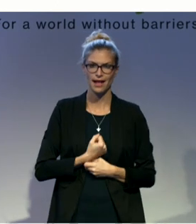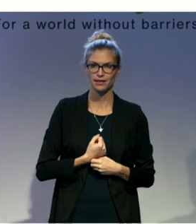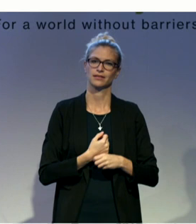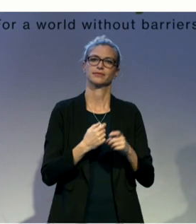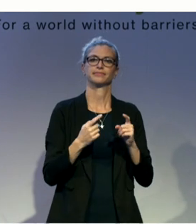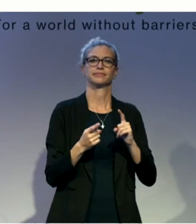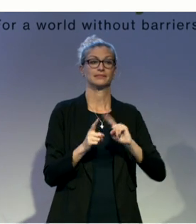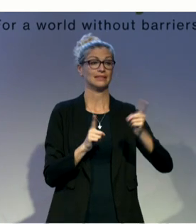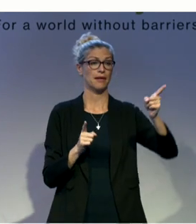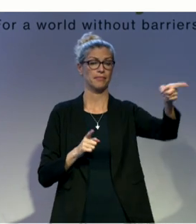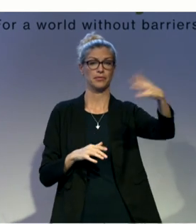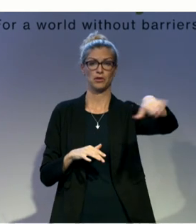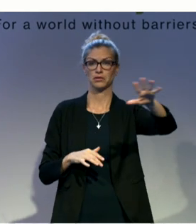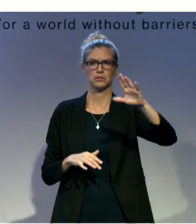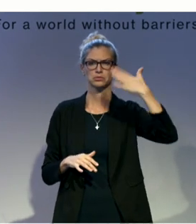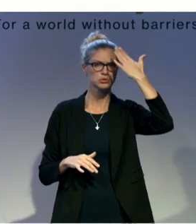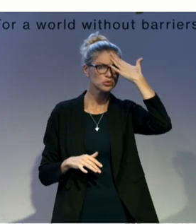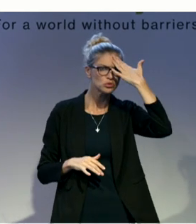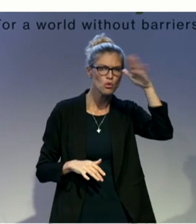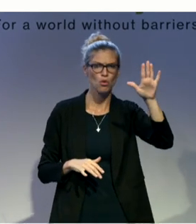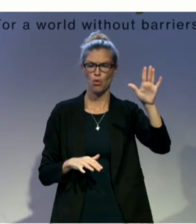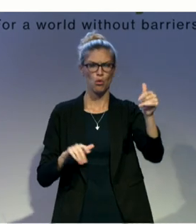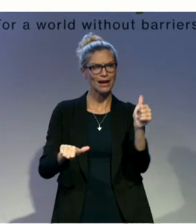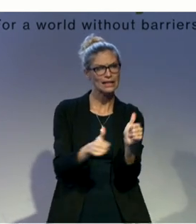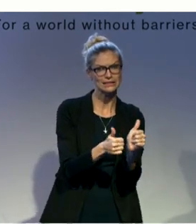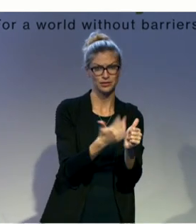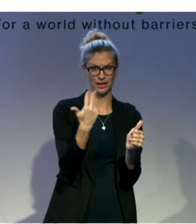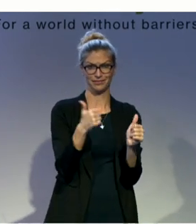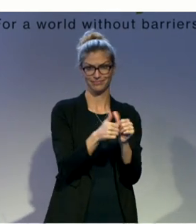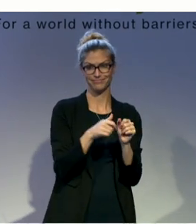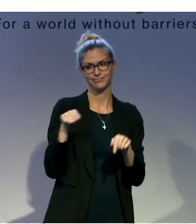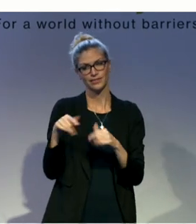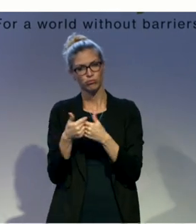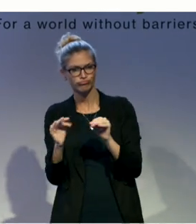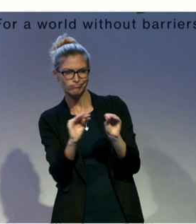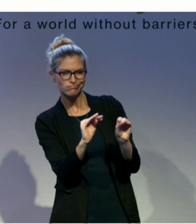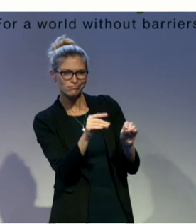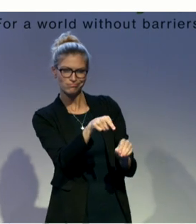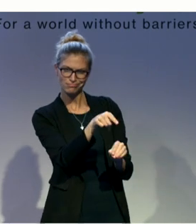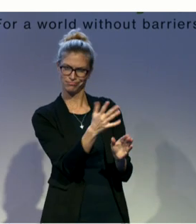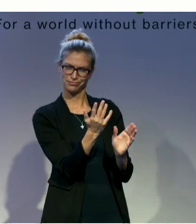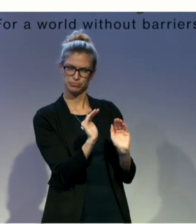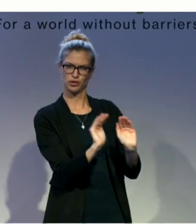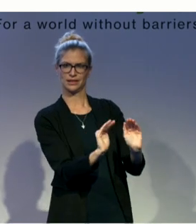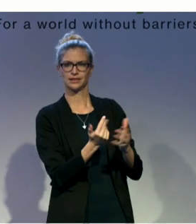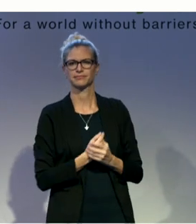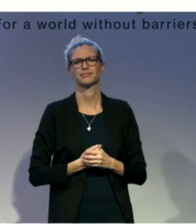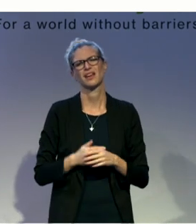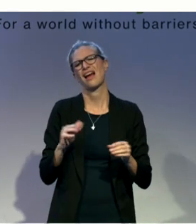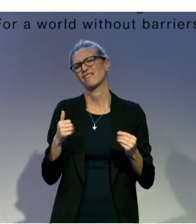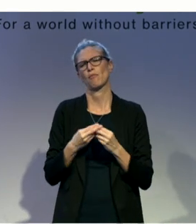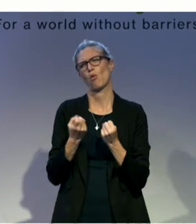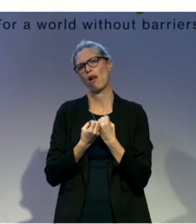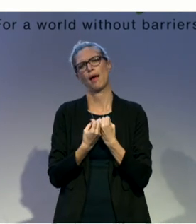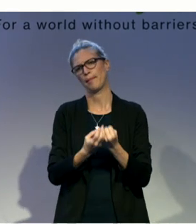for assistance, for example. And lots of other packages that can be replicated